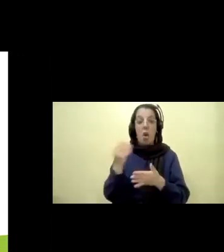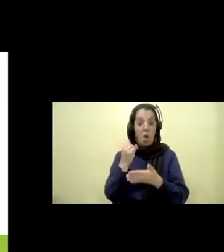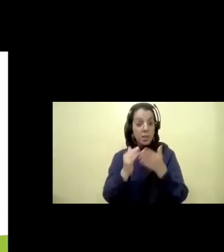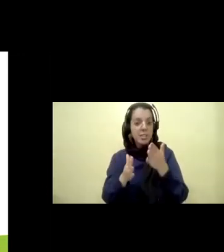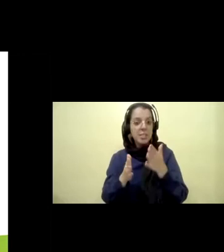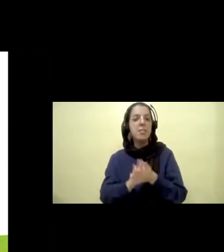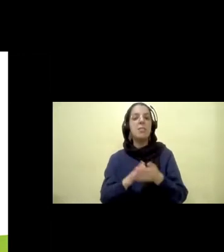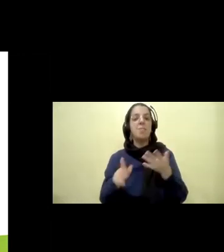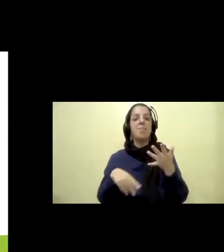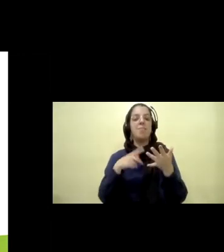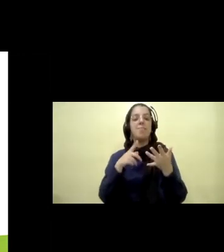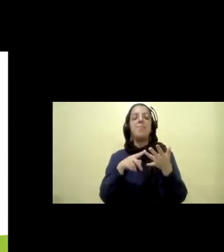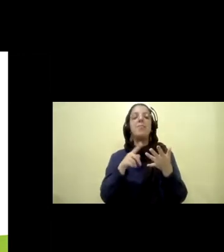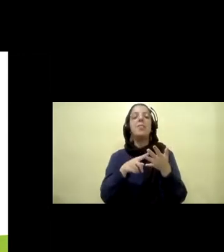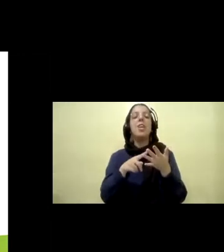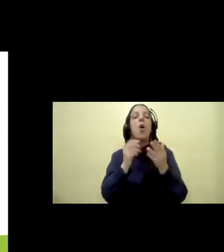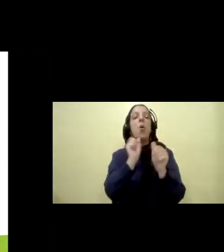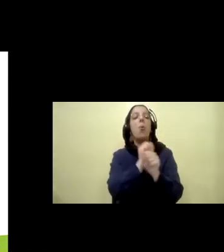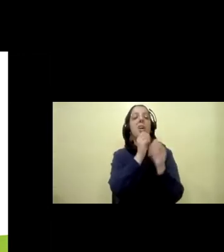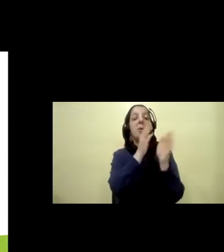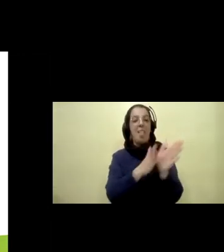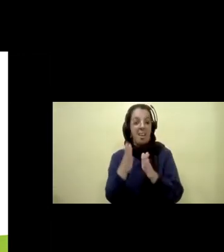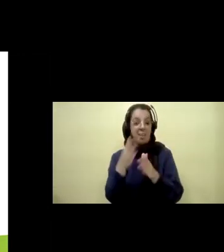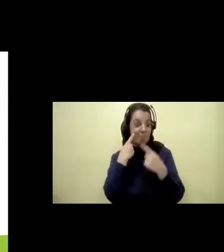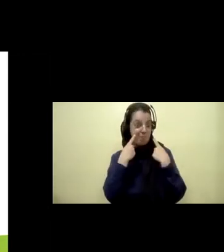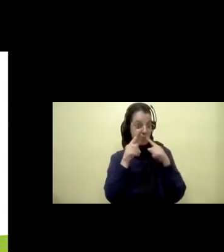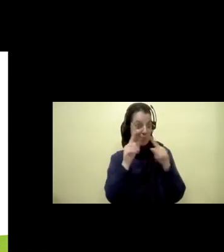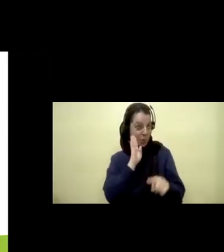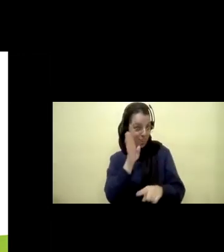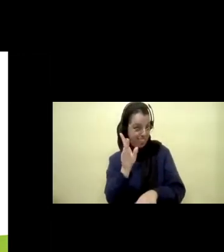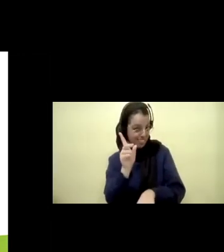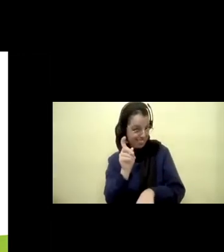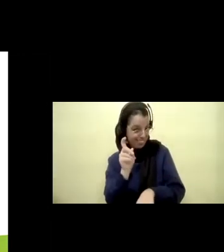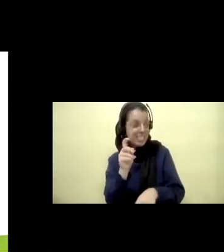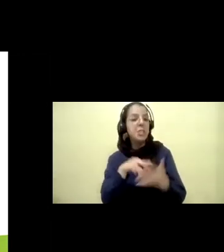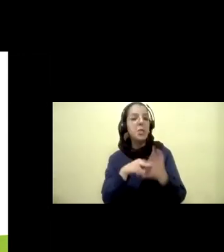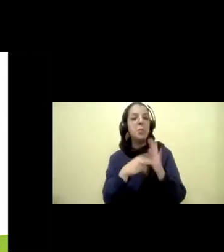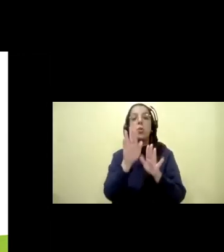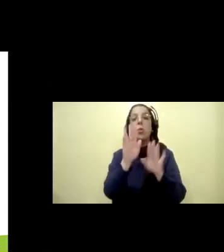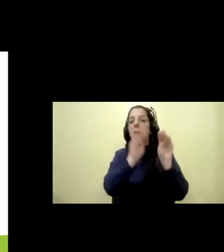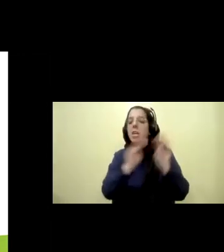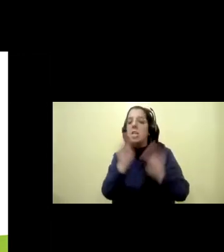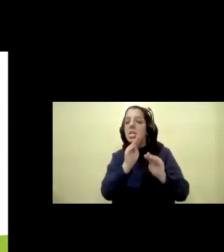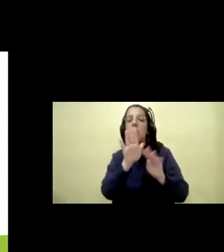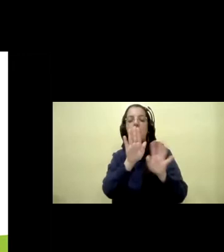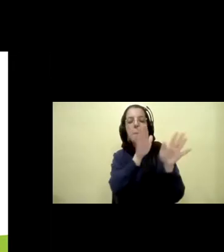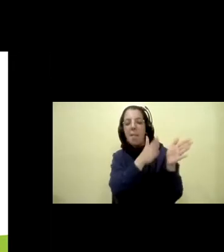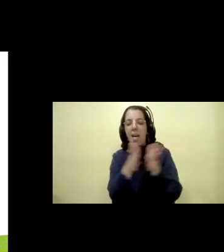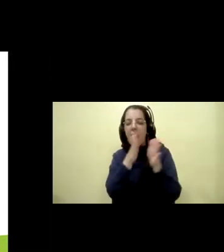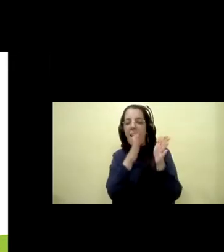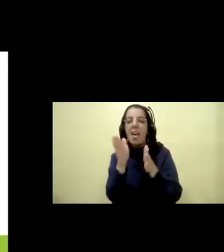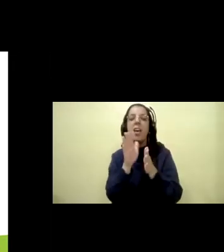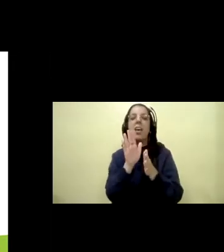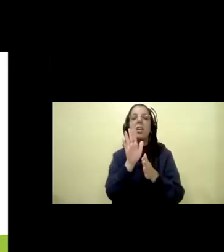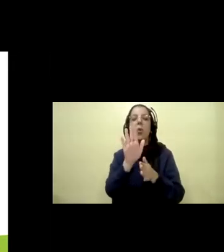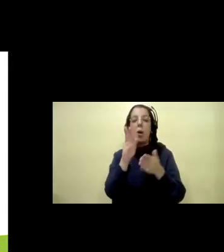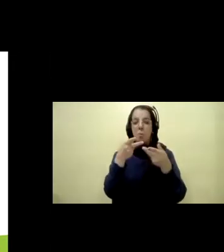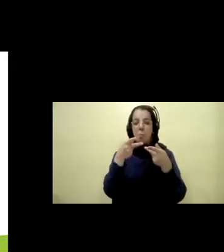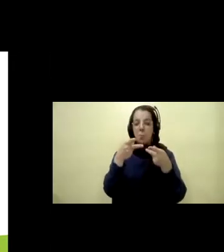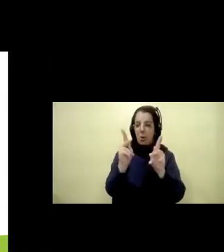Feasibility of the work plan, so adequate budgeting and planning, things like,